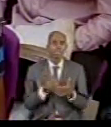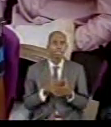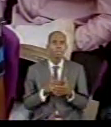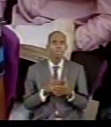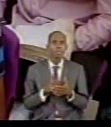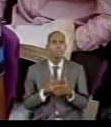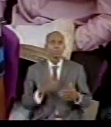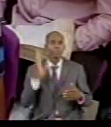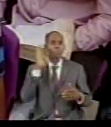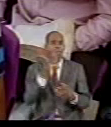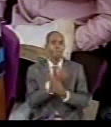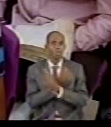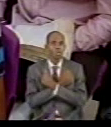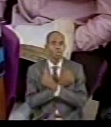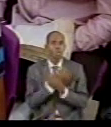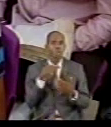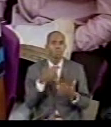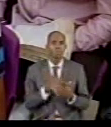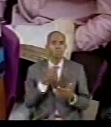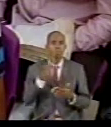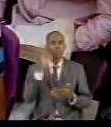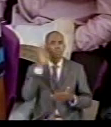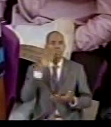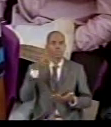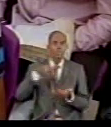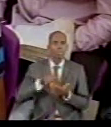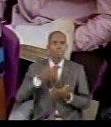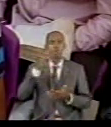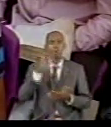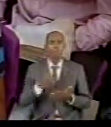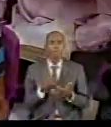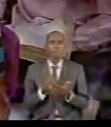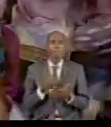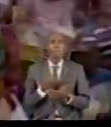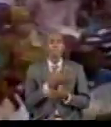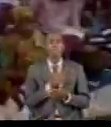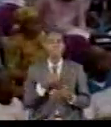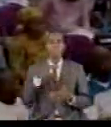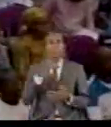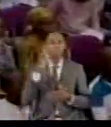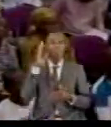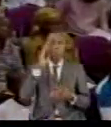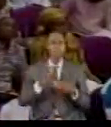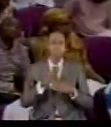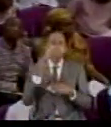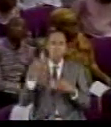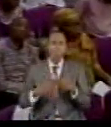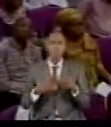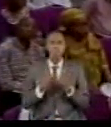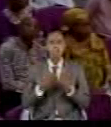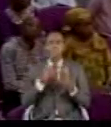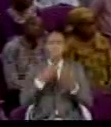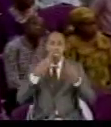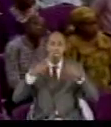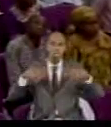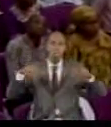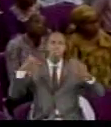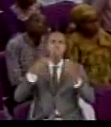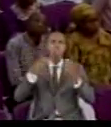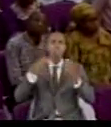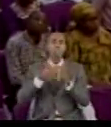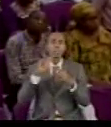embrace it, you stand by it, and you publish it and proclaim it to